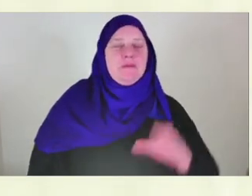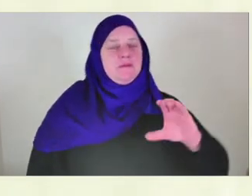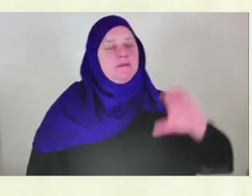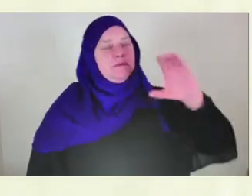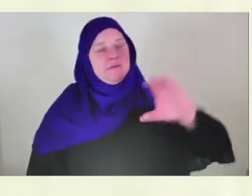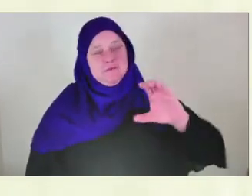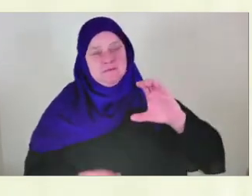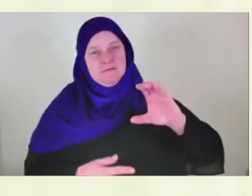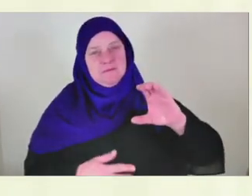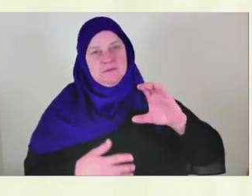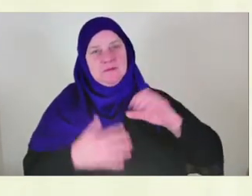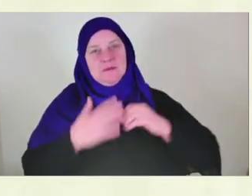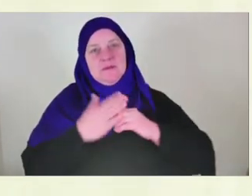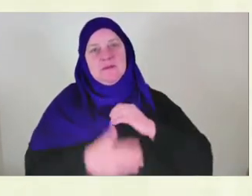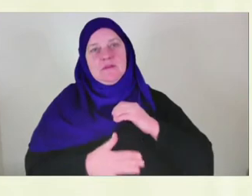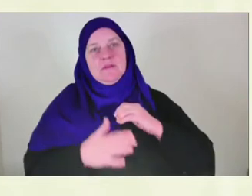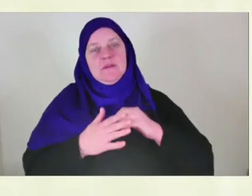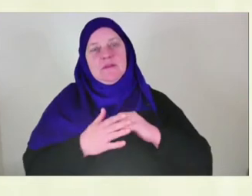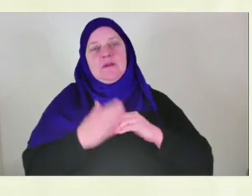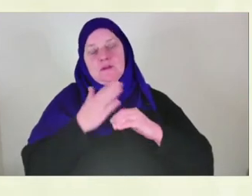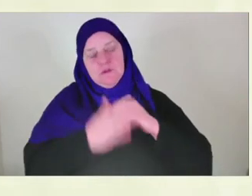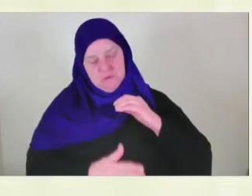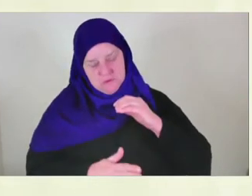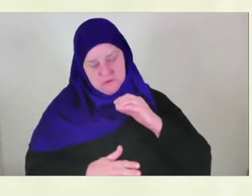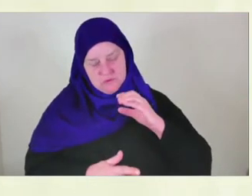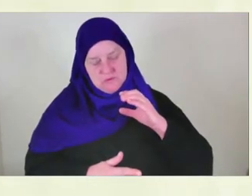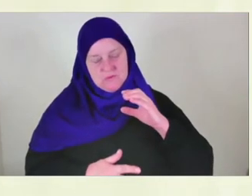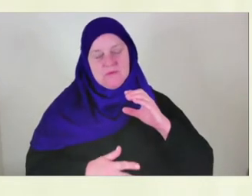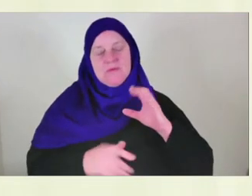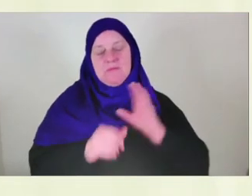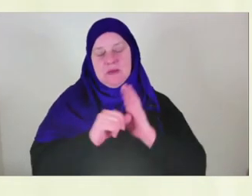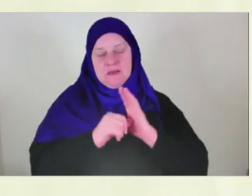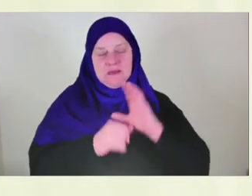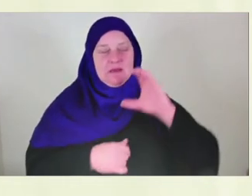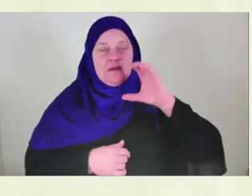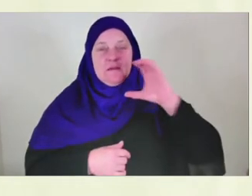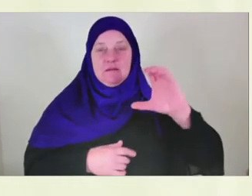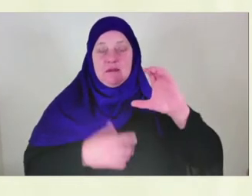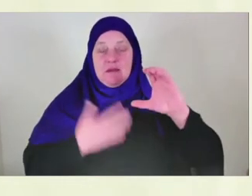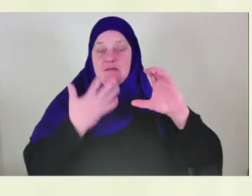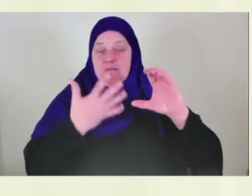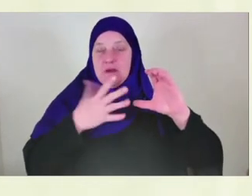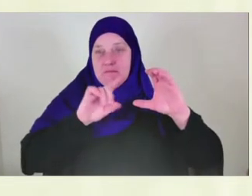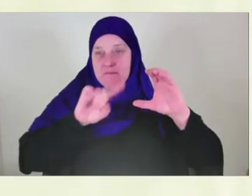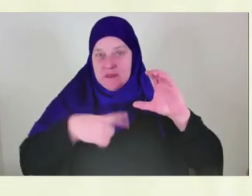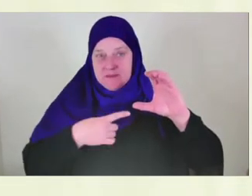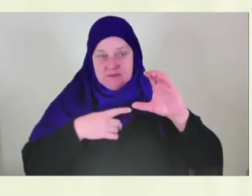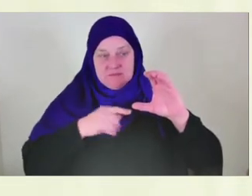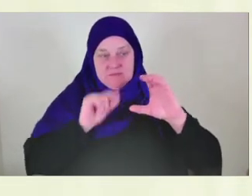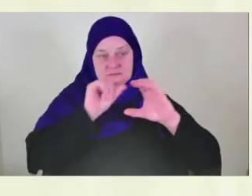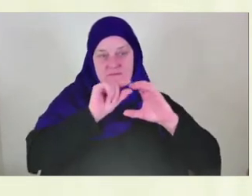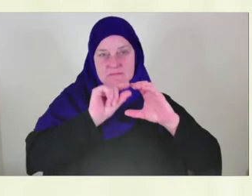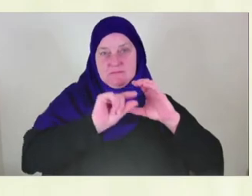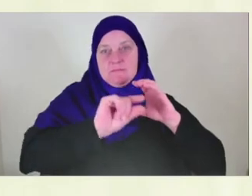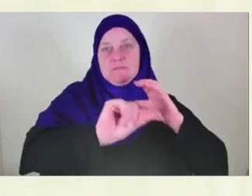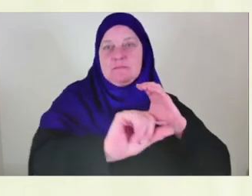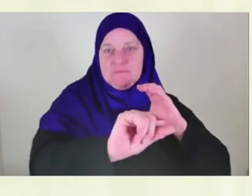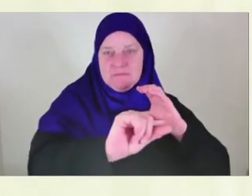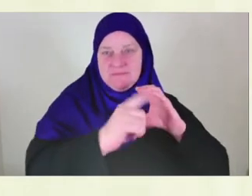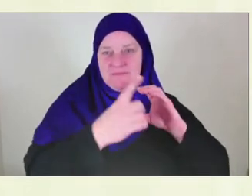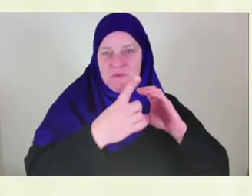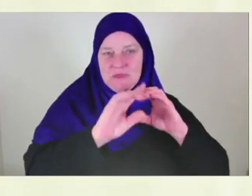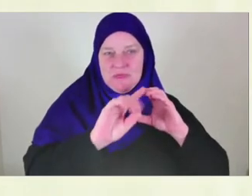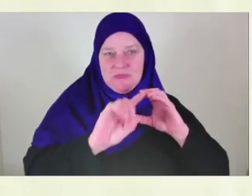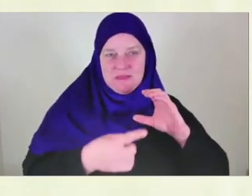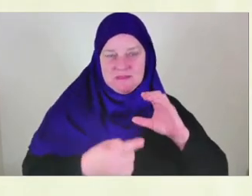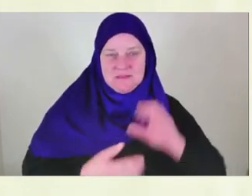$4,960. Let's say the following year is $5,000. $40 I've got to pay khums on. Yep. You get what I mean? But here's a point that Samah